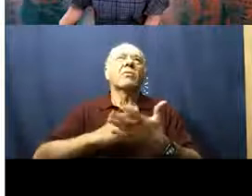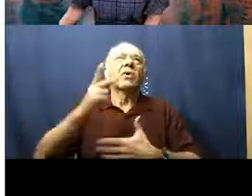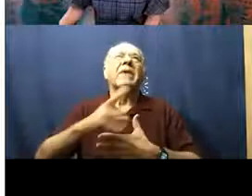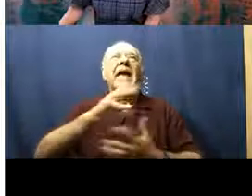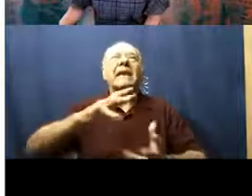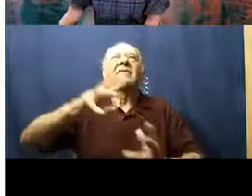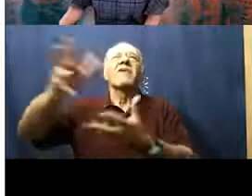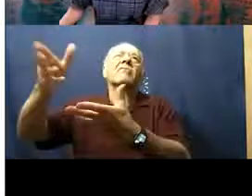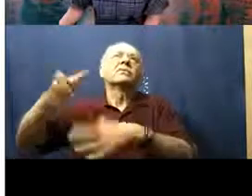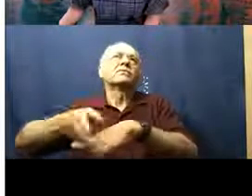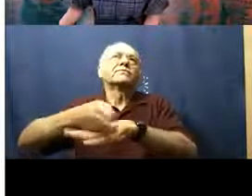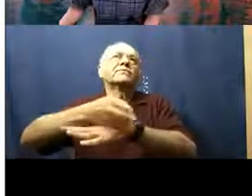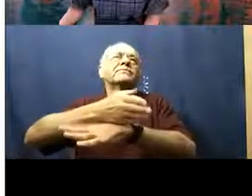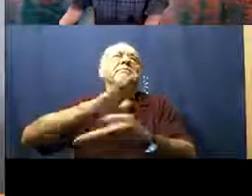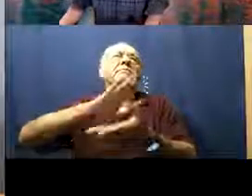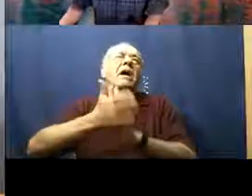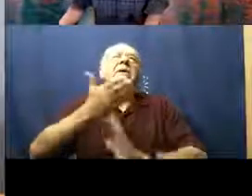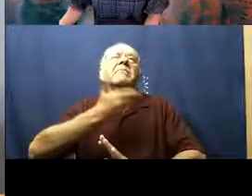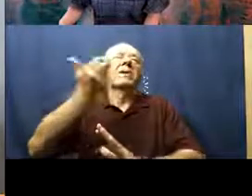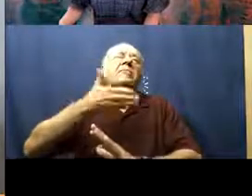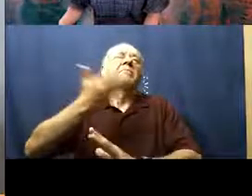to be better and better all the time.